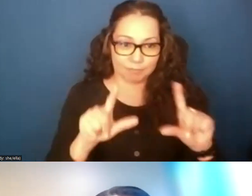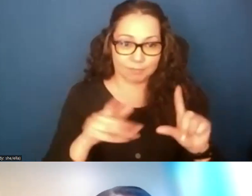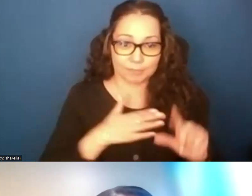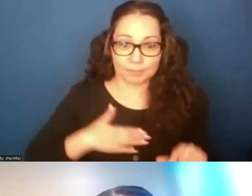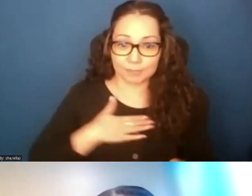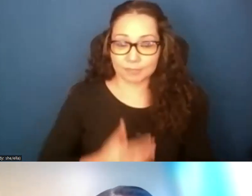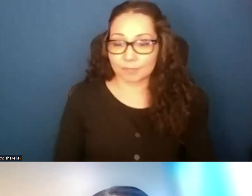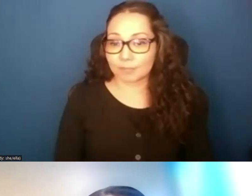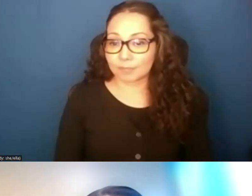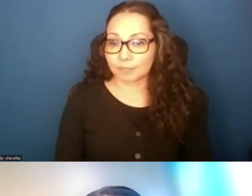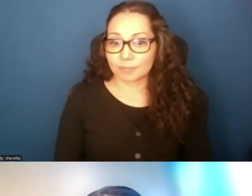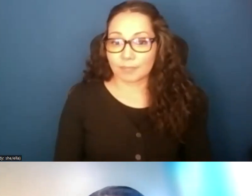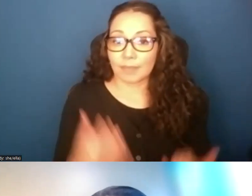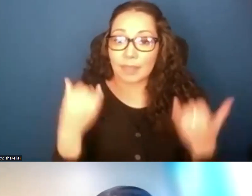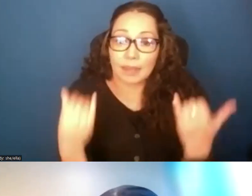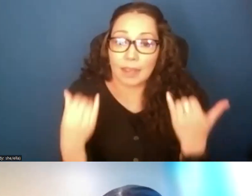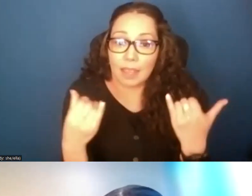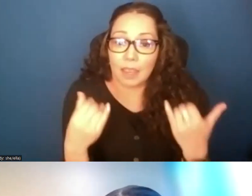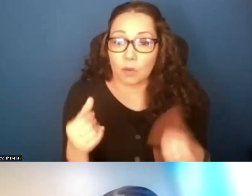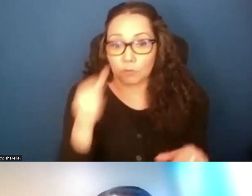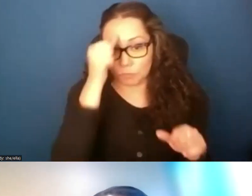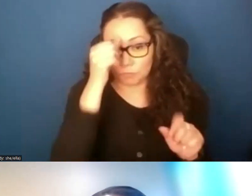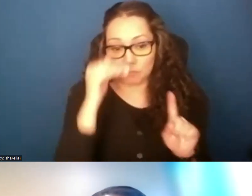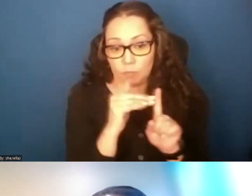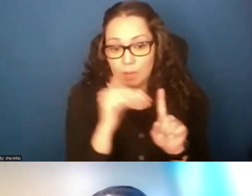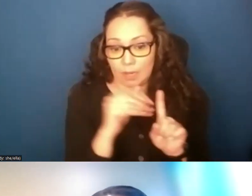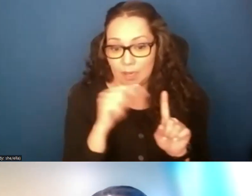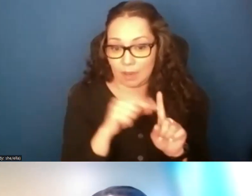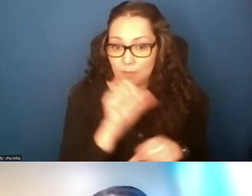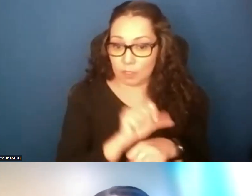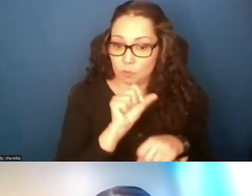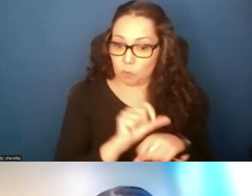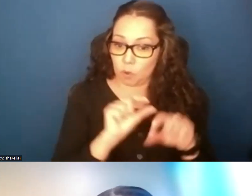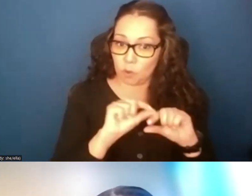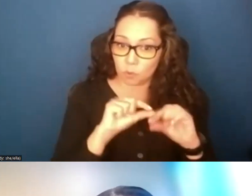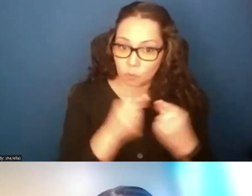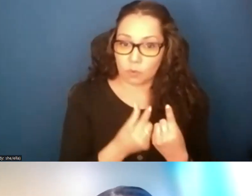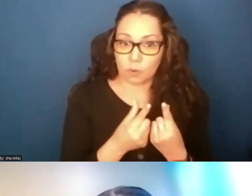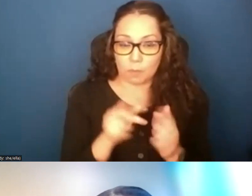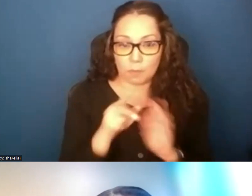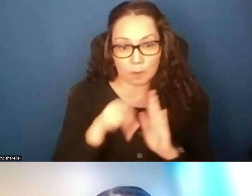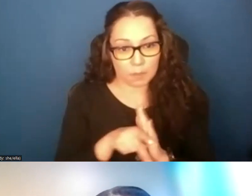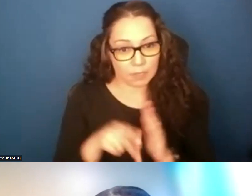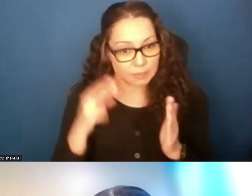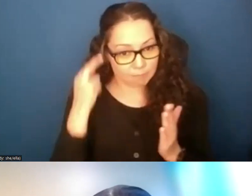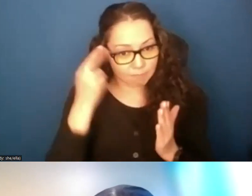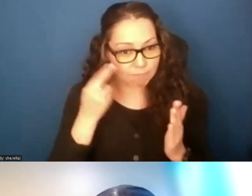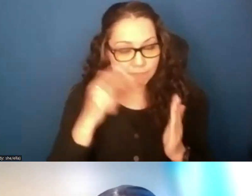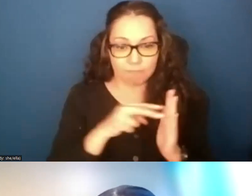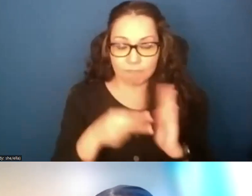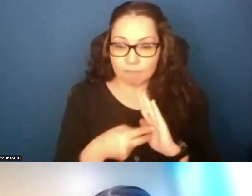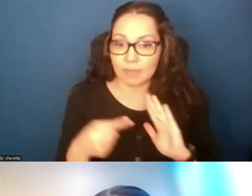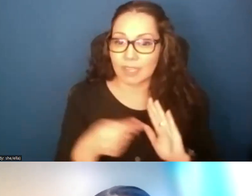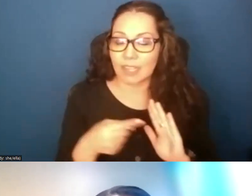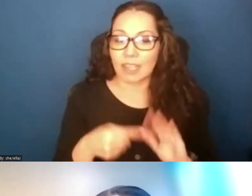Now that we are reminded of this workgroup's purpose, let's look at the agenda for today. As Nelson